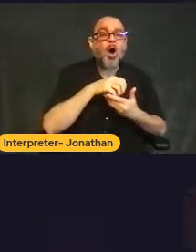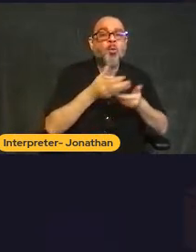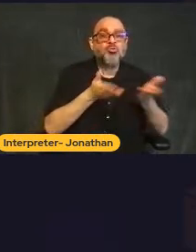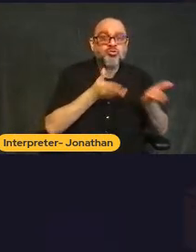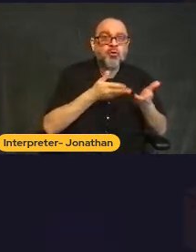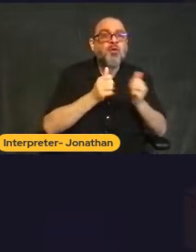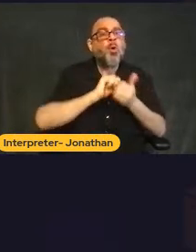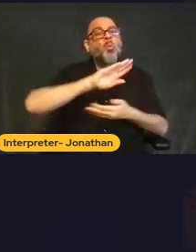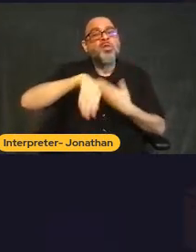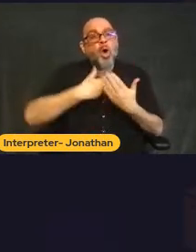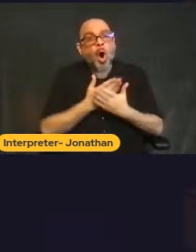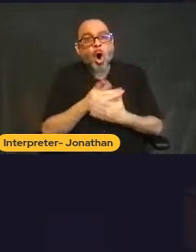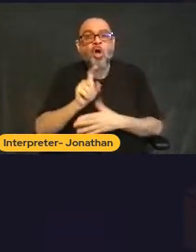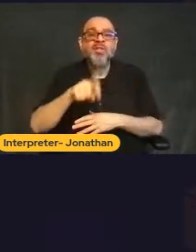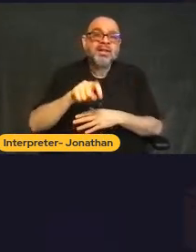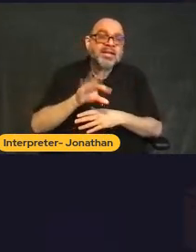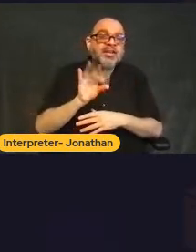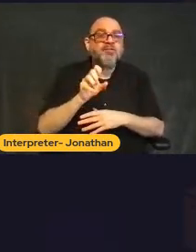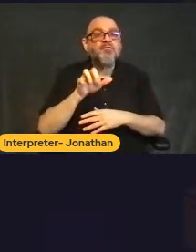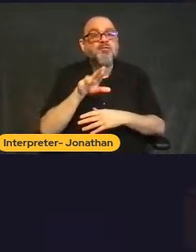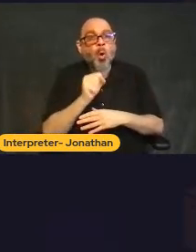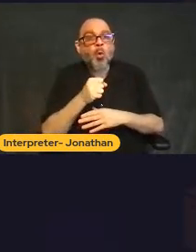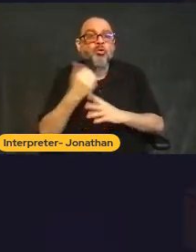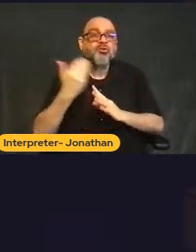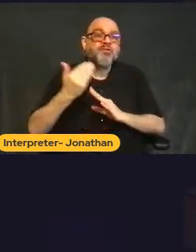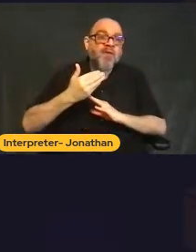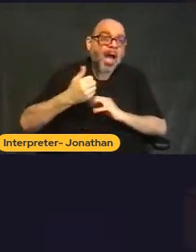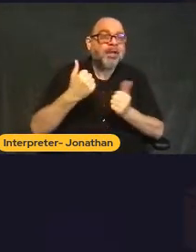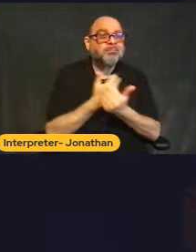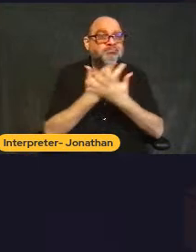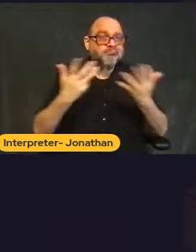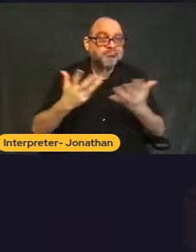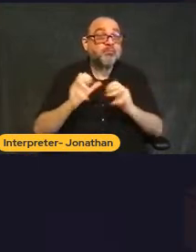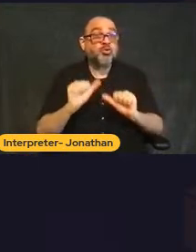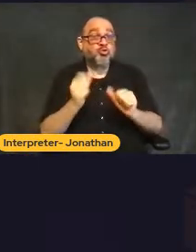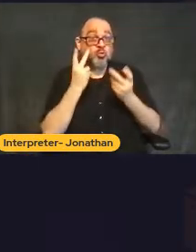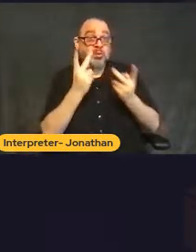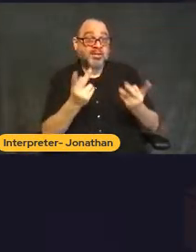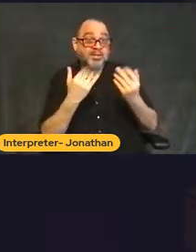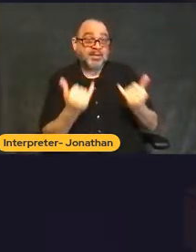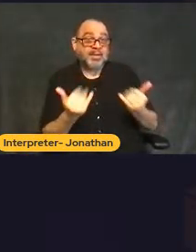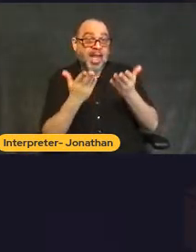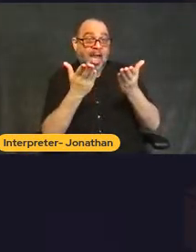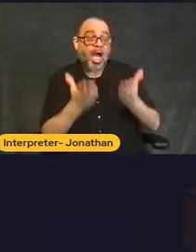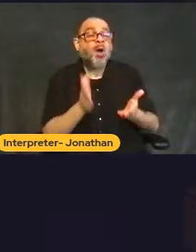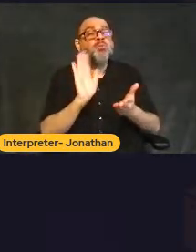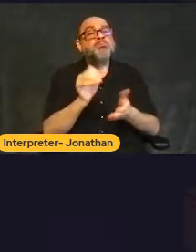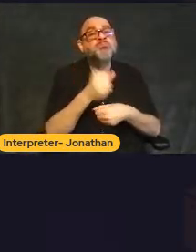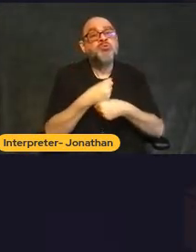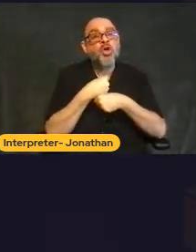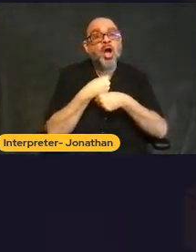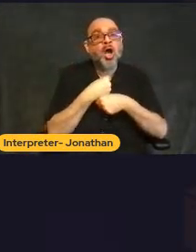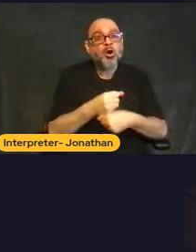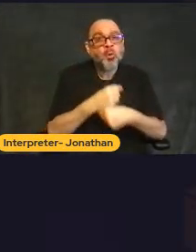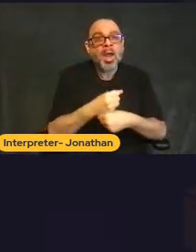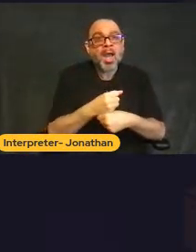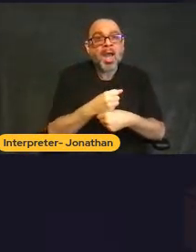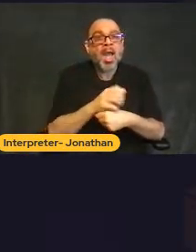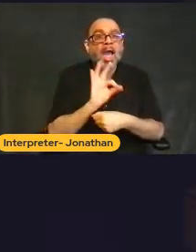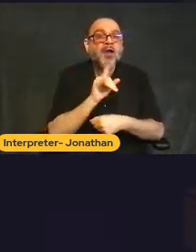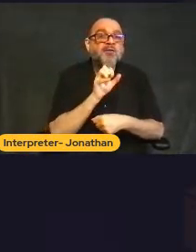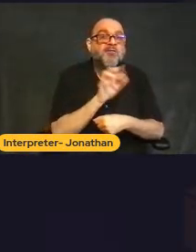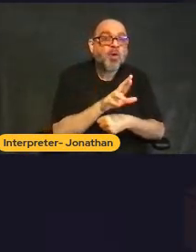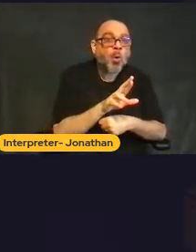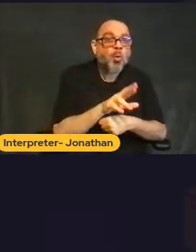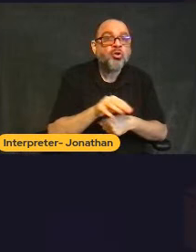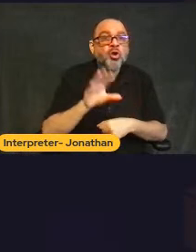necessary folders and files. As you can see, it created a lib folder, a bin